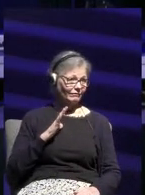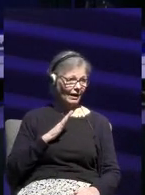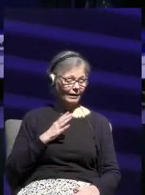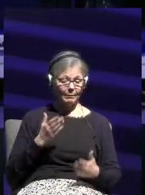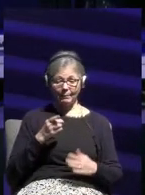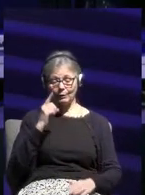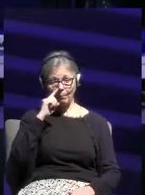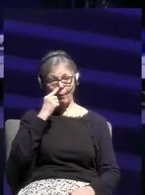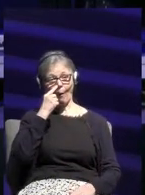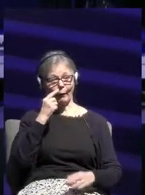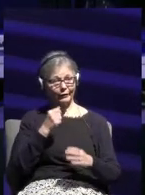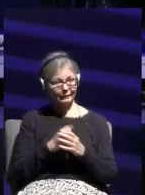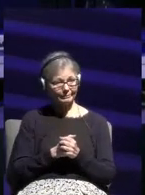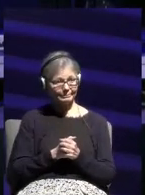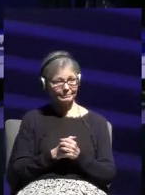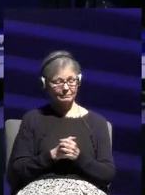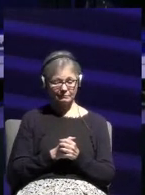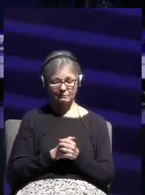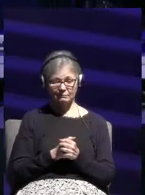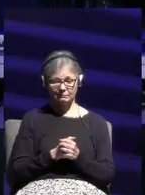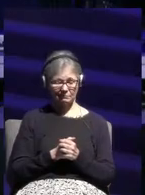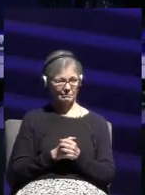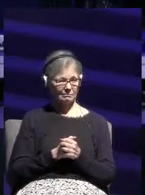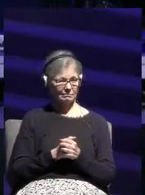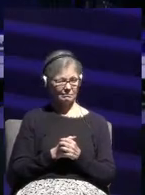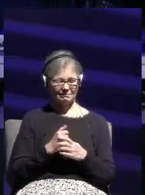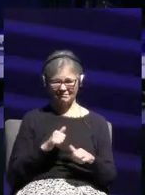boredom. Like, is this really it?